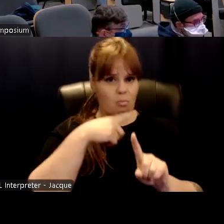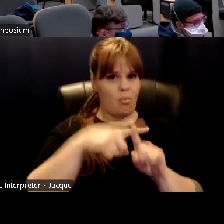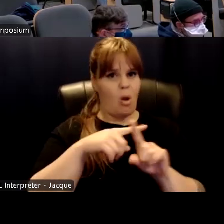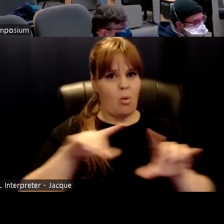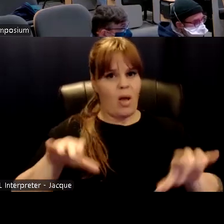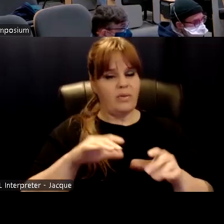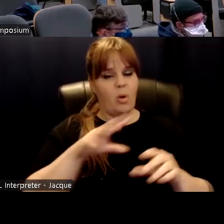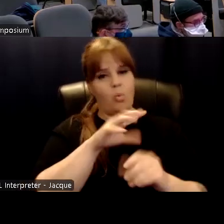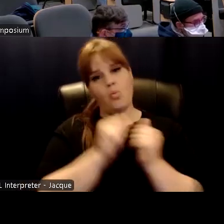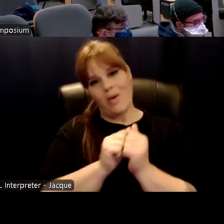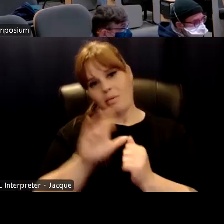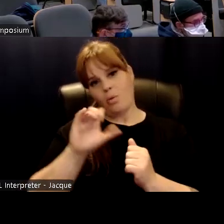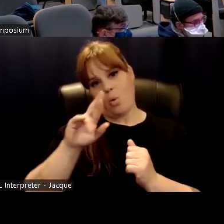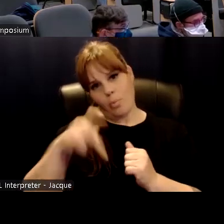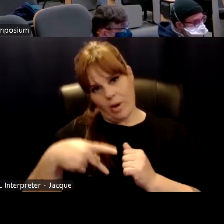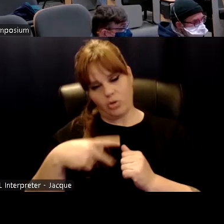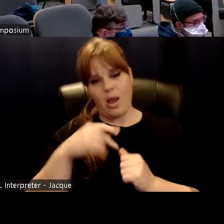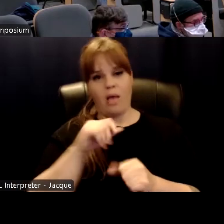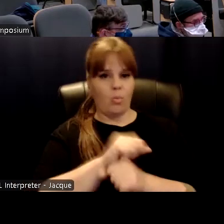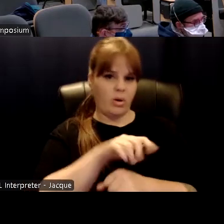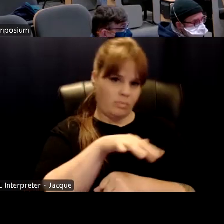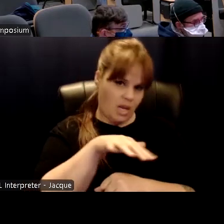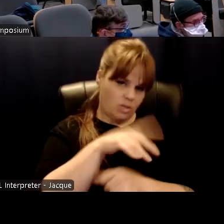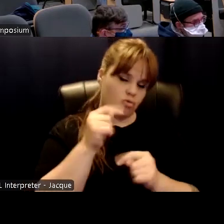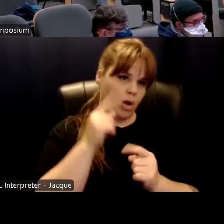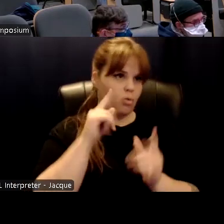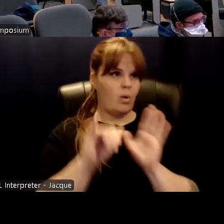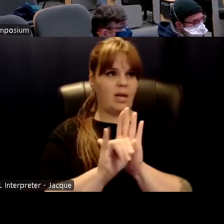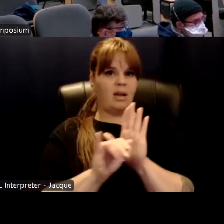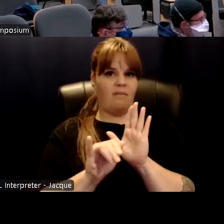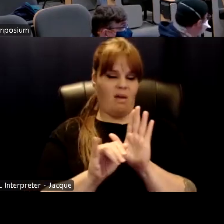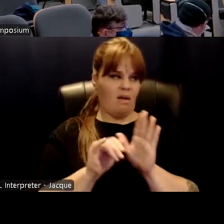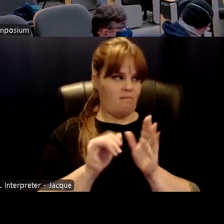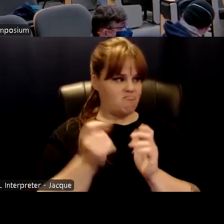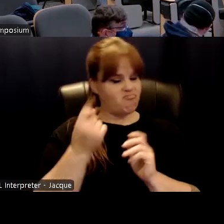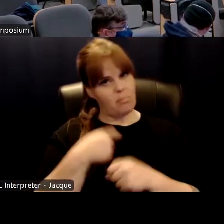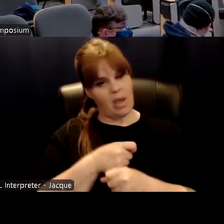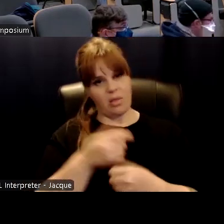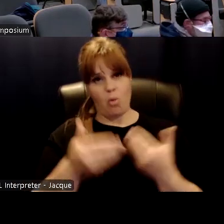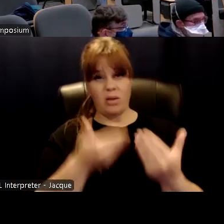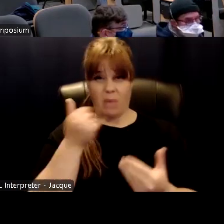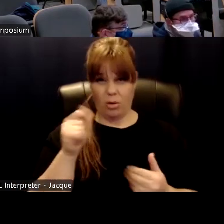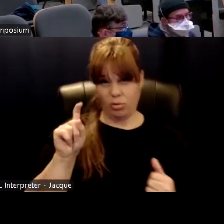workspace around trying to get them to identify that and understand and make the process better.